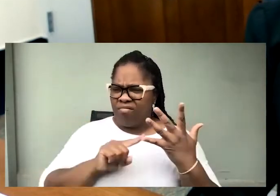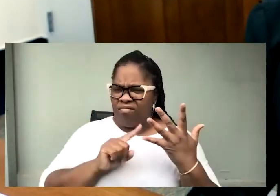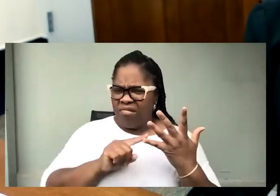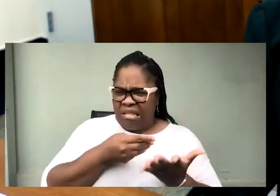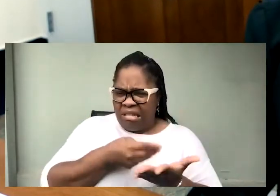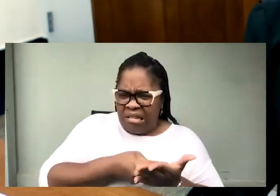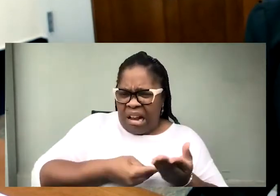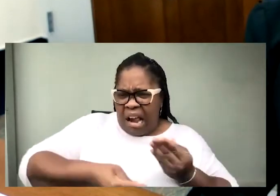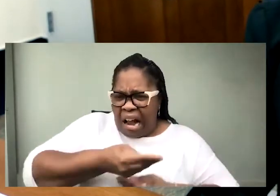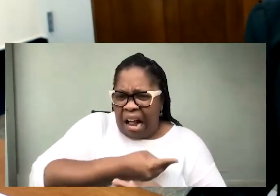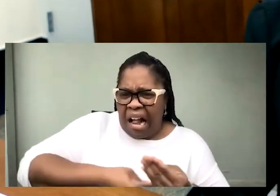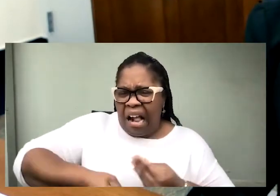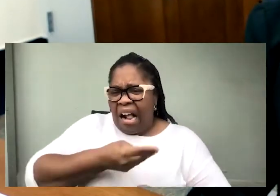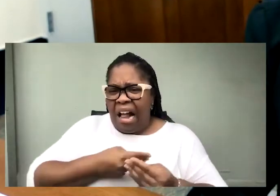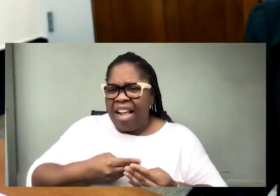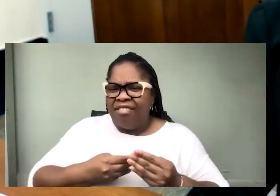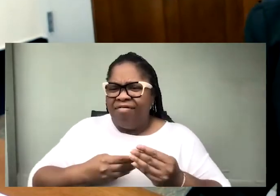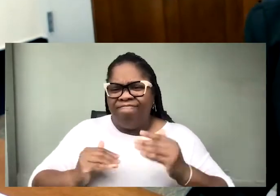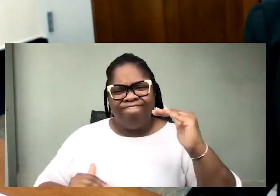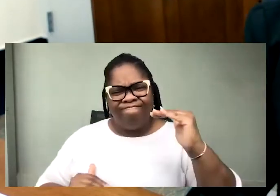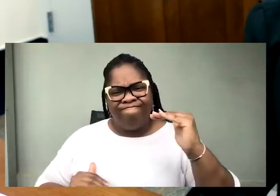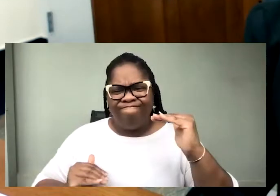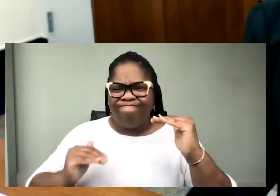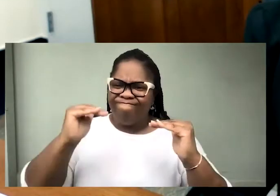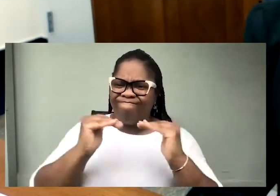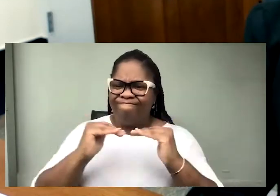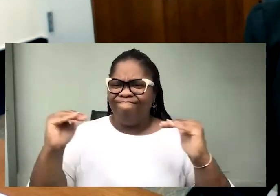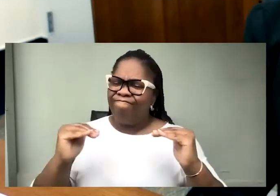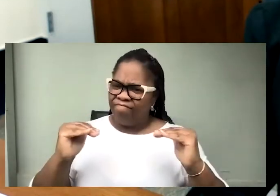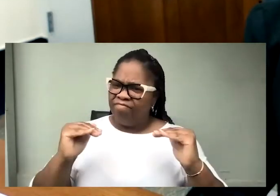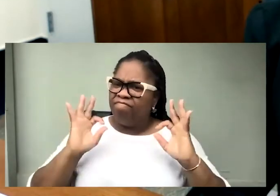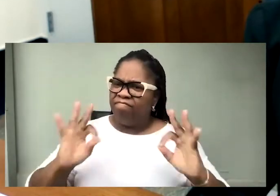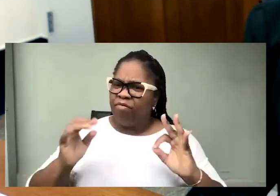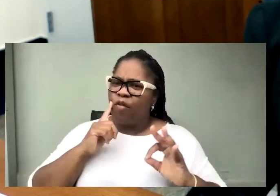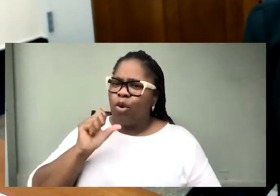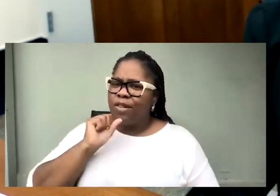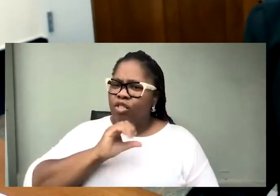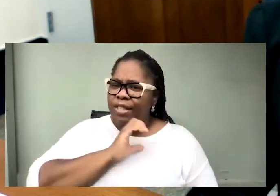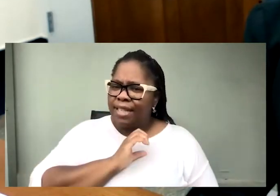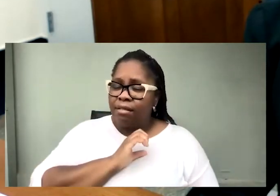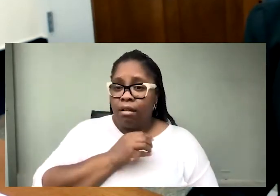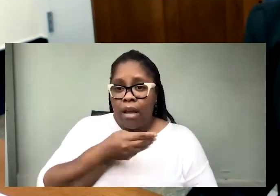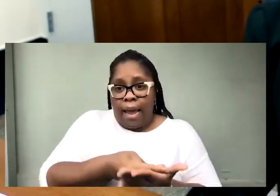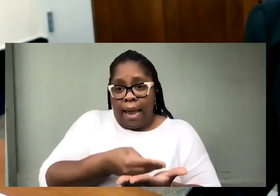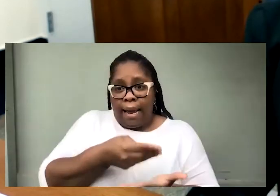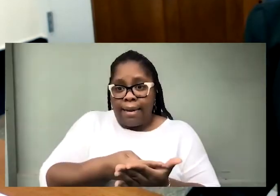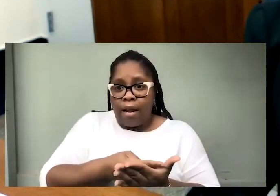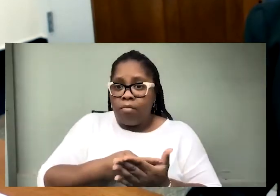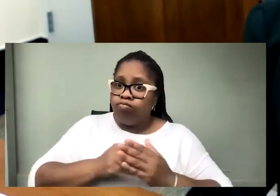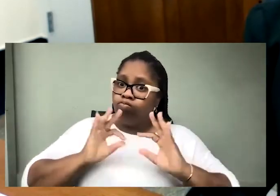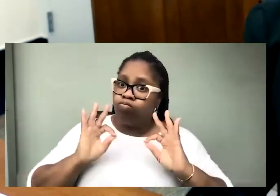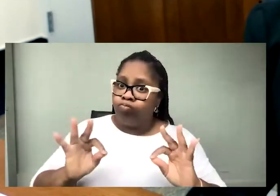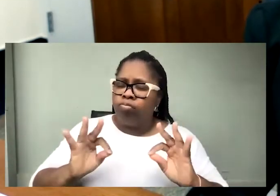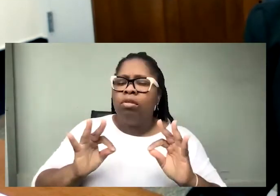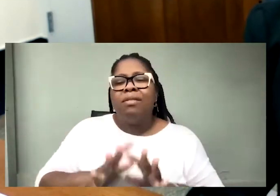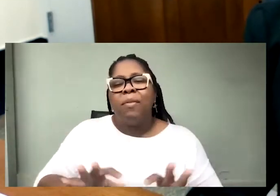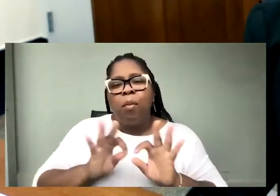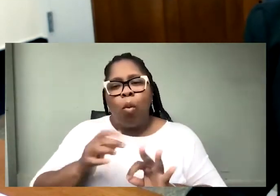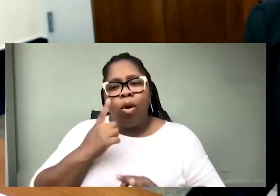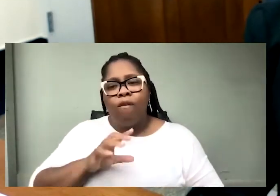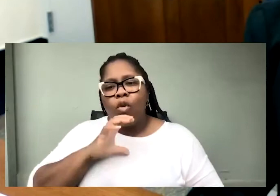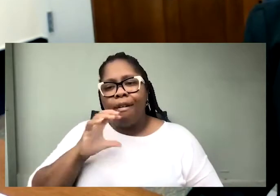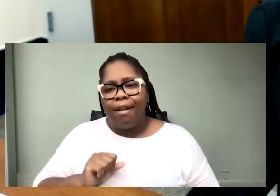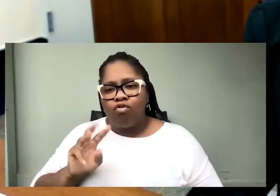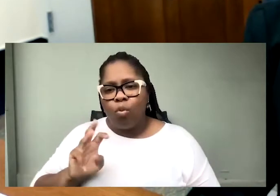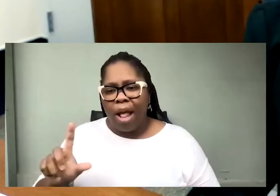economic sufficiency among seniors. Economic security is essential to living and aging well, But retirement